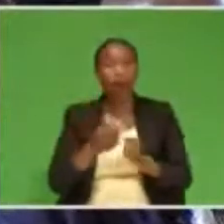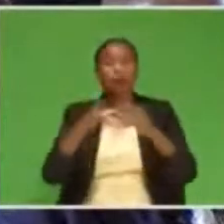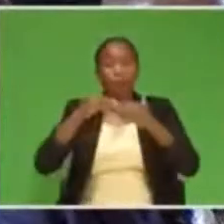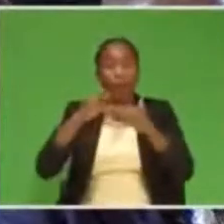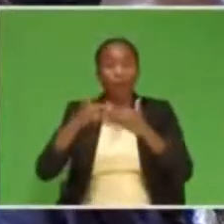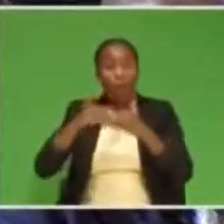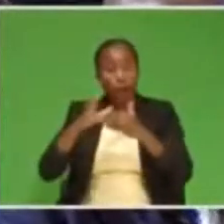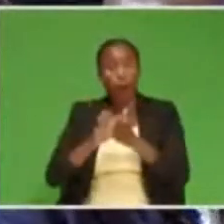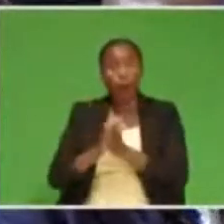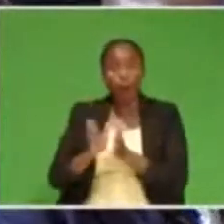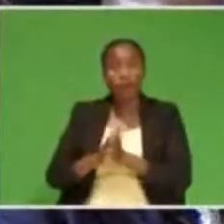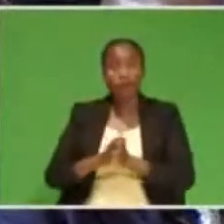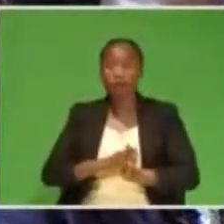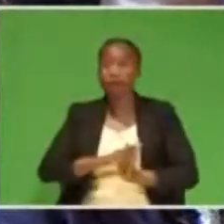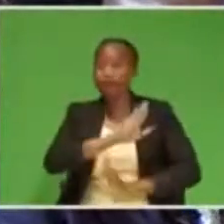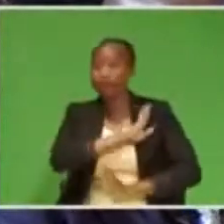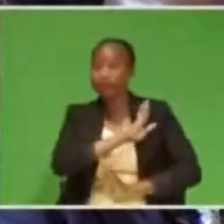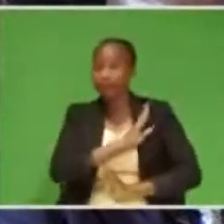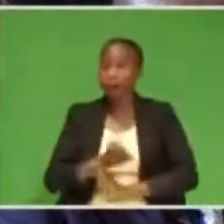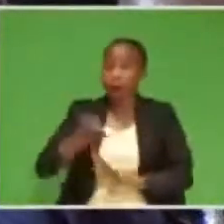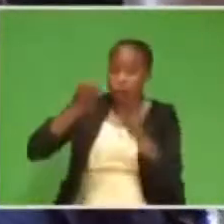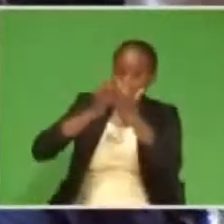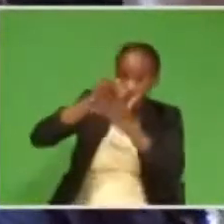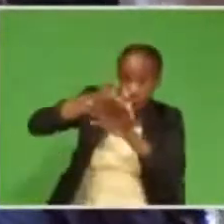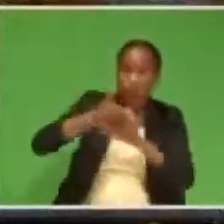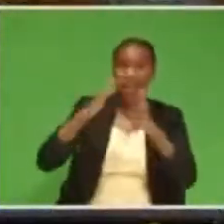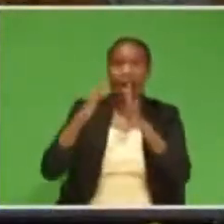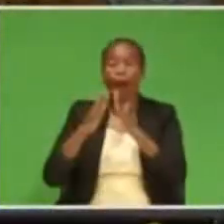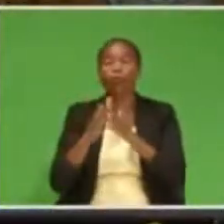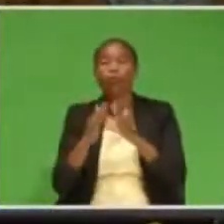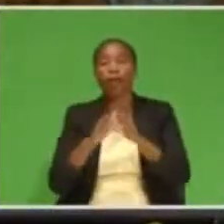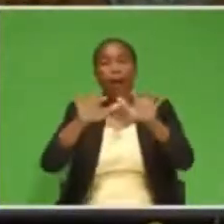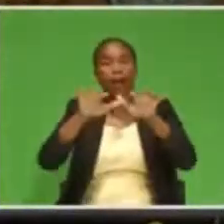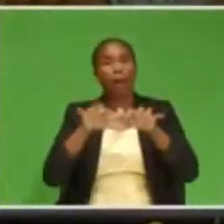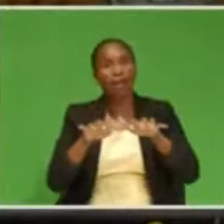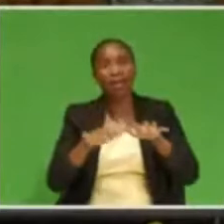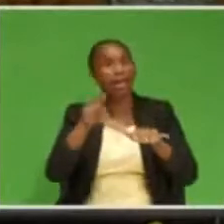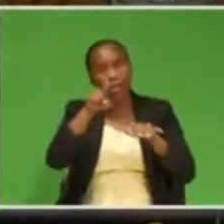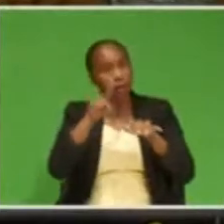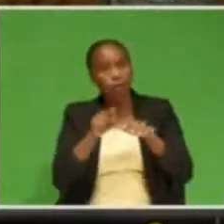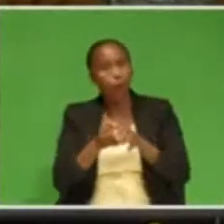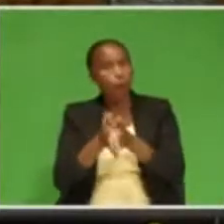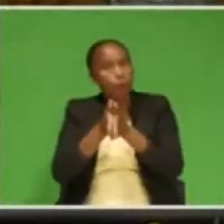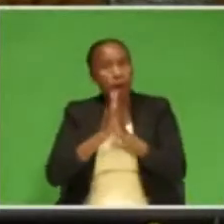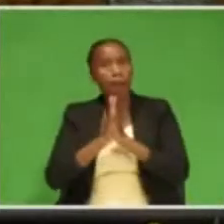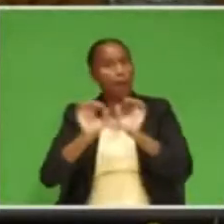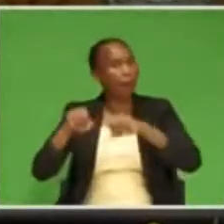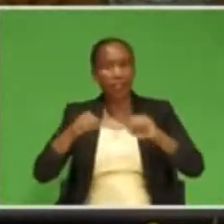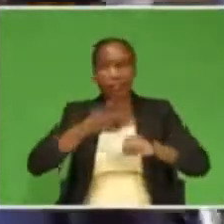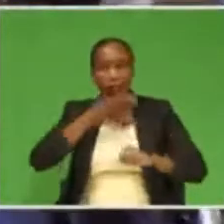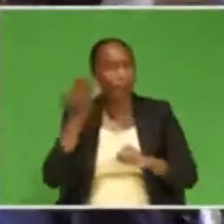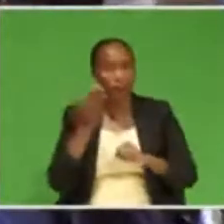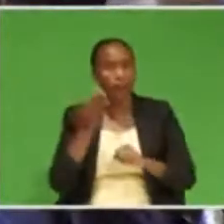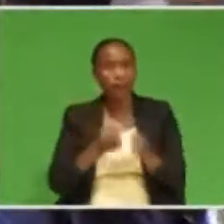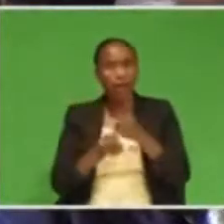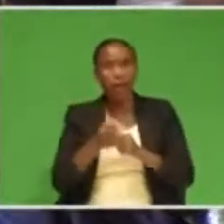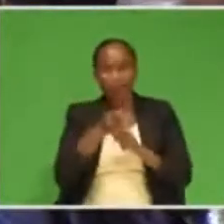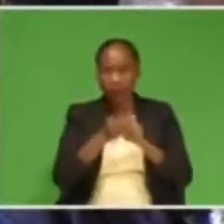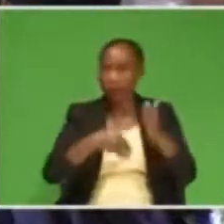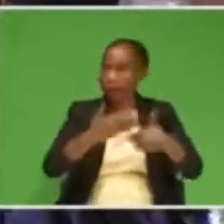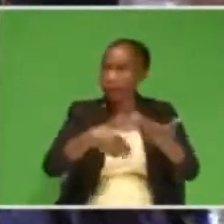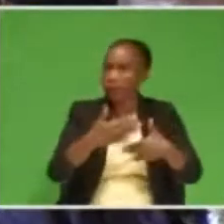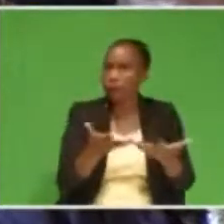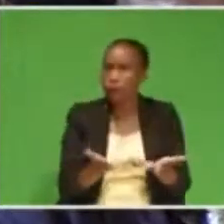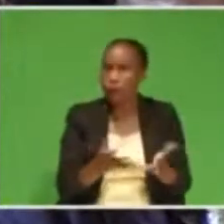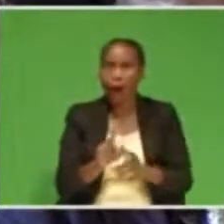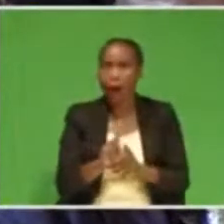armed services to enter the Chamber of Parliament without your express permission. That was not the case in the sequence of events. I'm